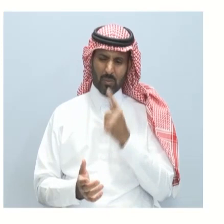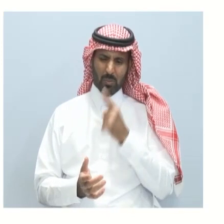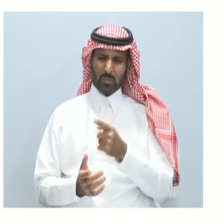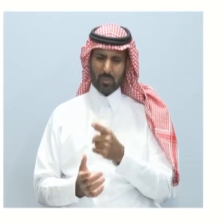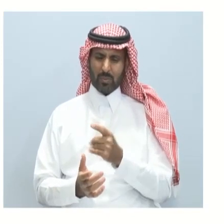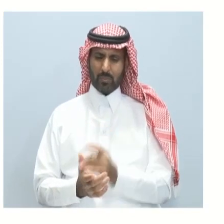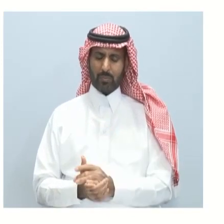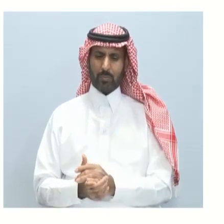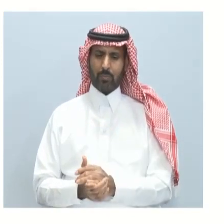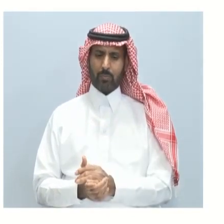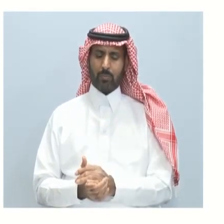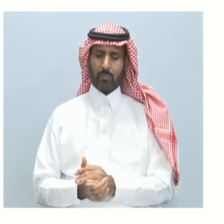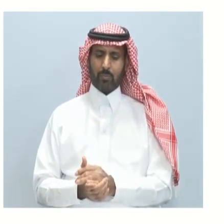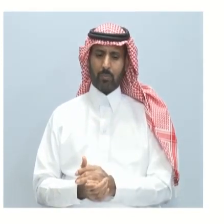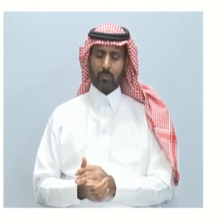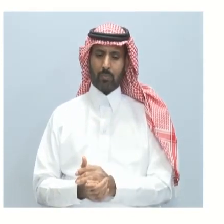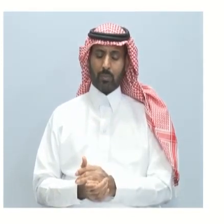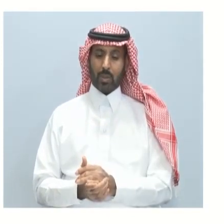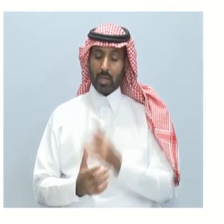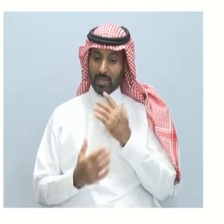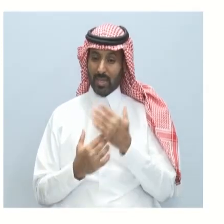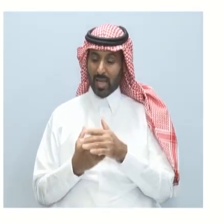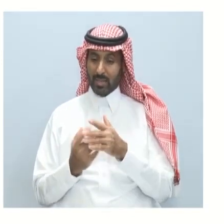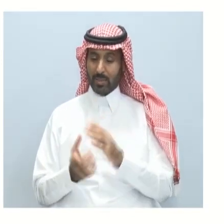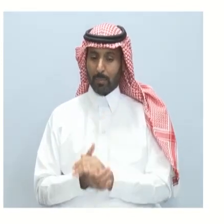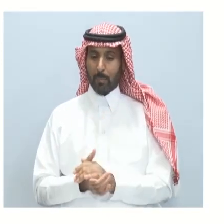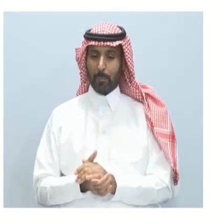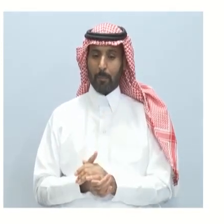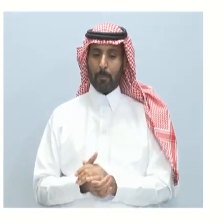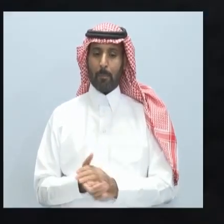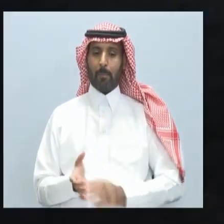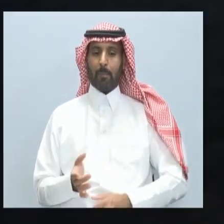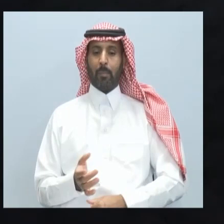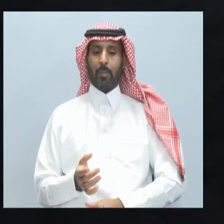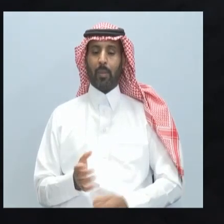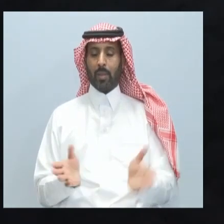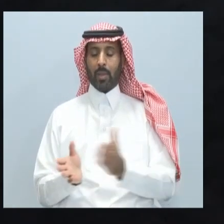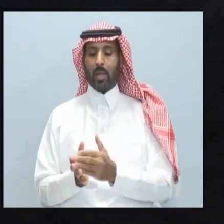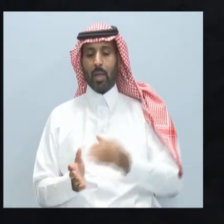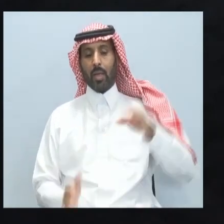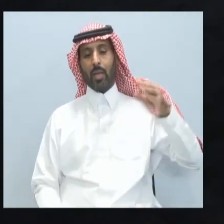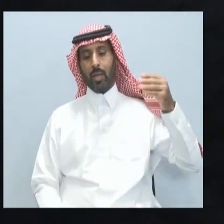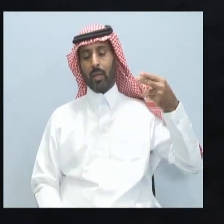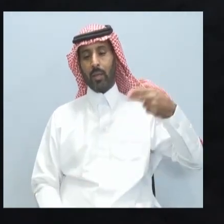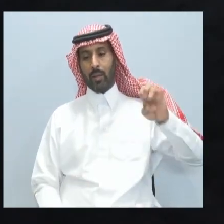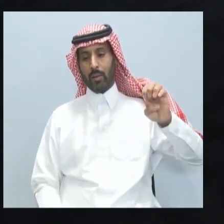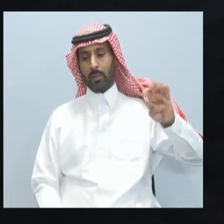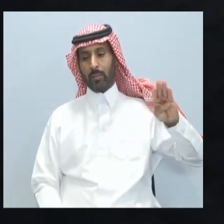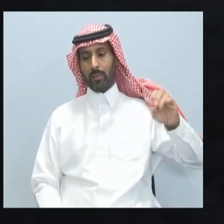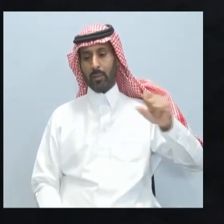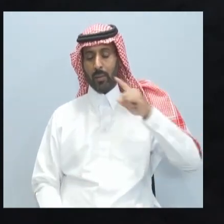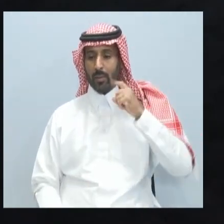hesitant and she is sensitive. I have my friend Hiba as well. She is